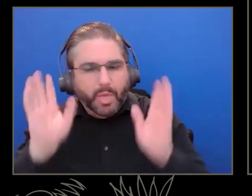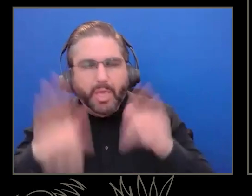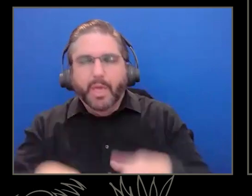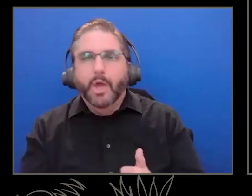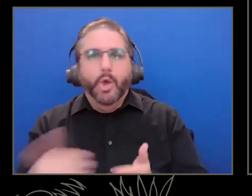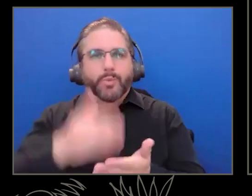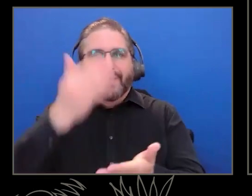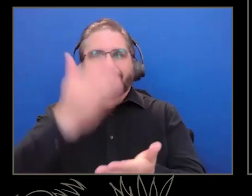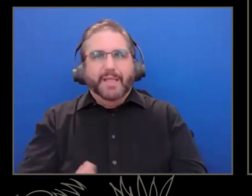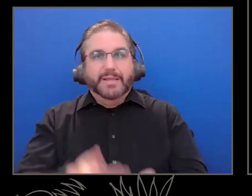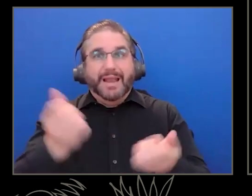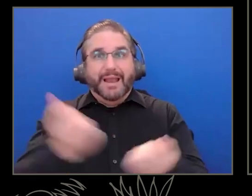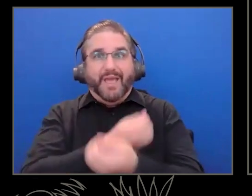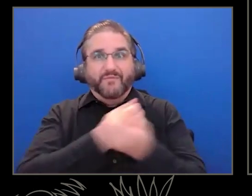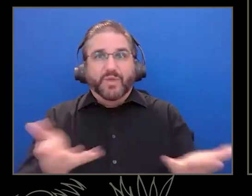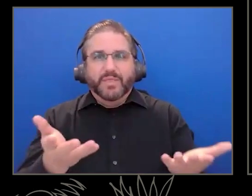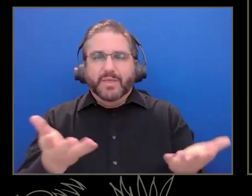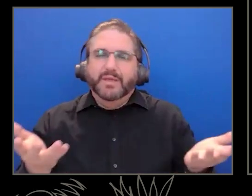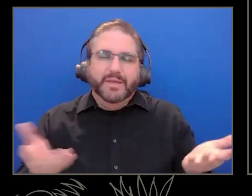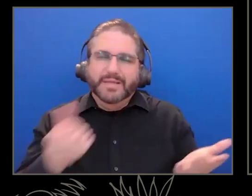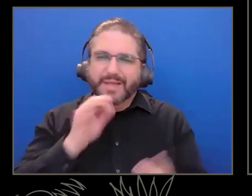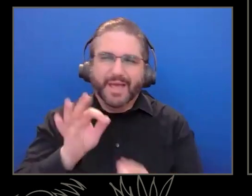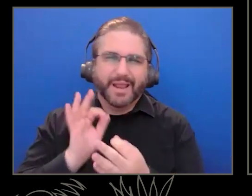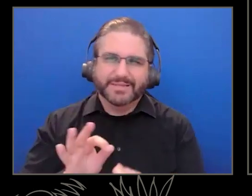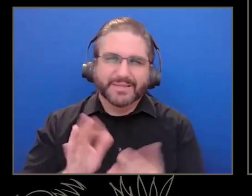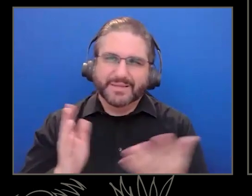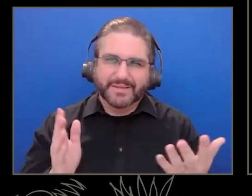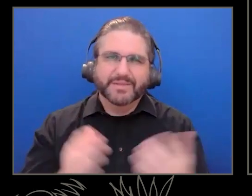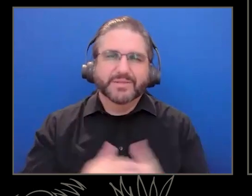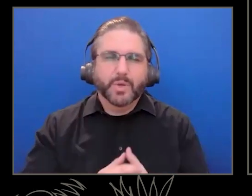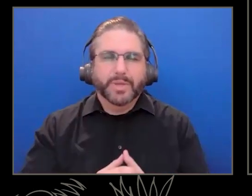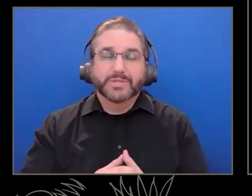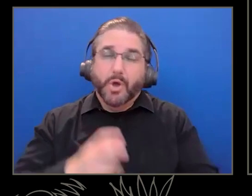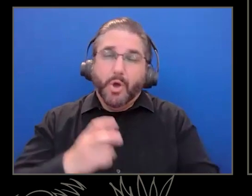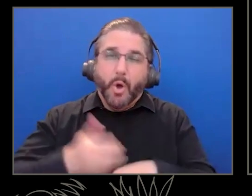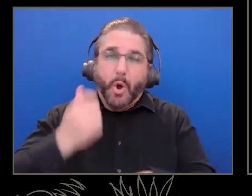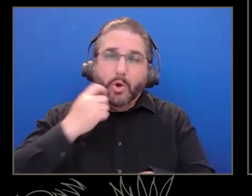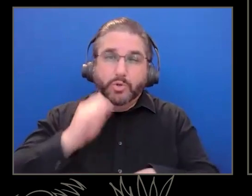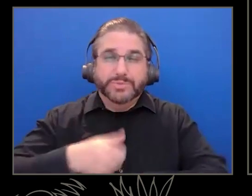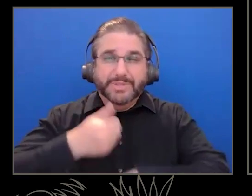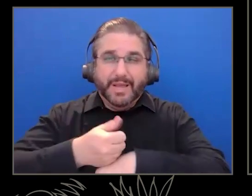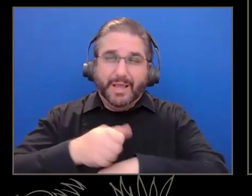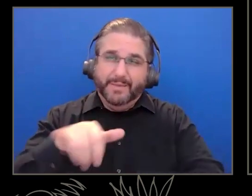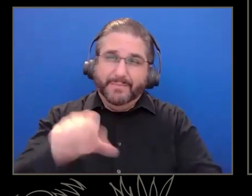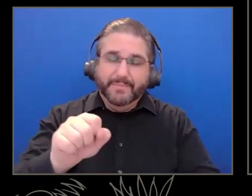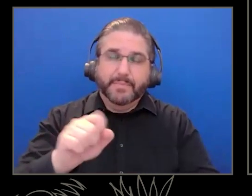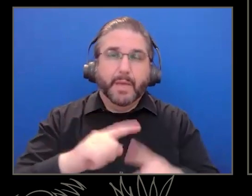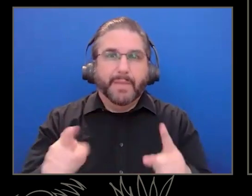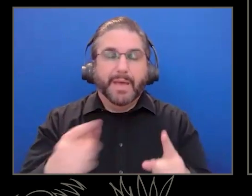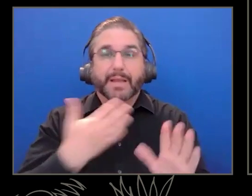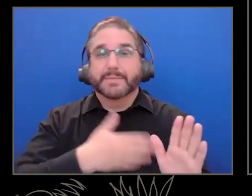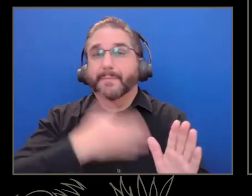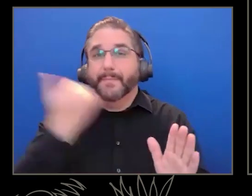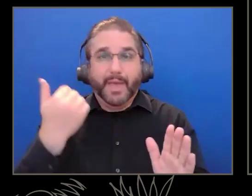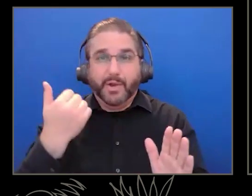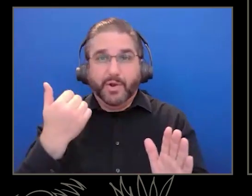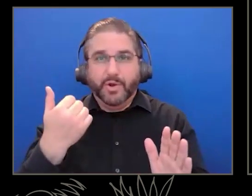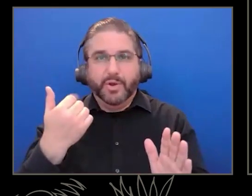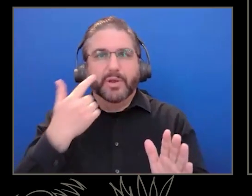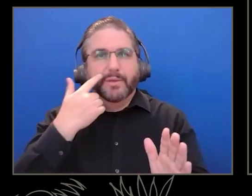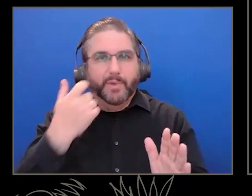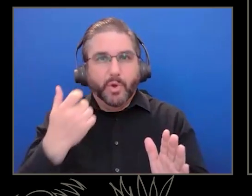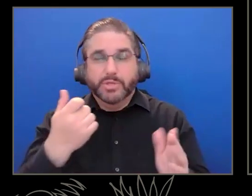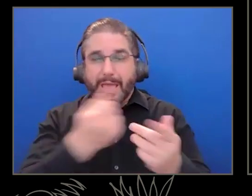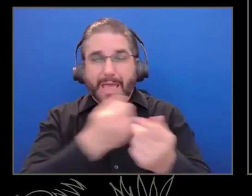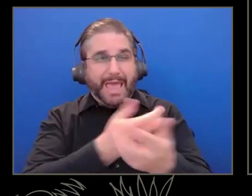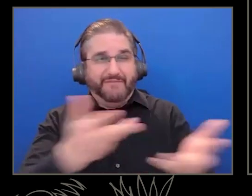is also not ideal. So it's a bit harder to set up. But it's much better once it's all set up